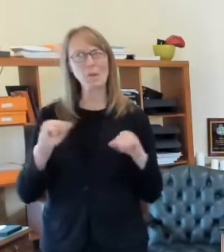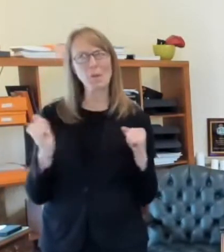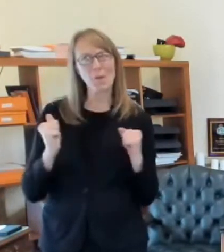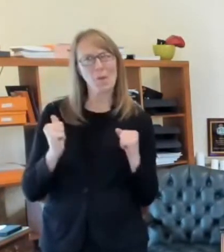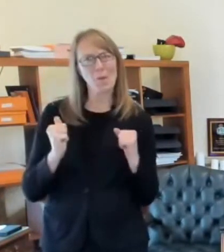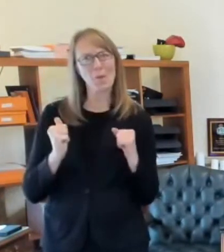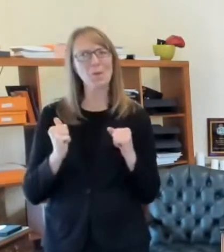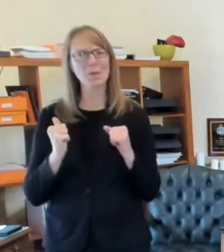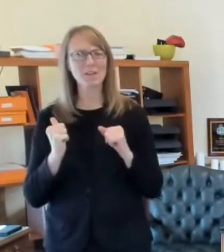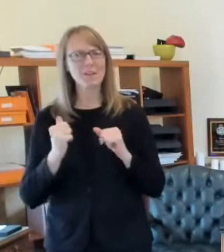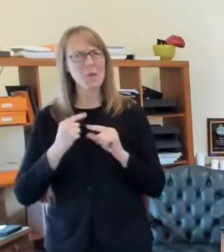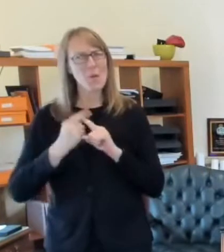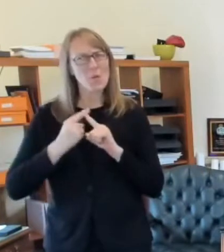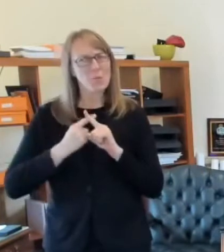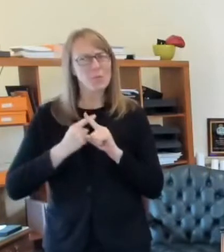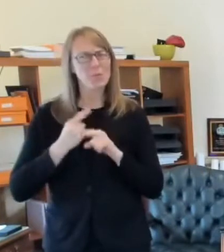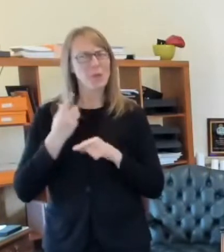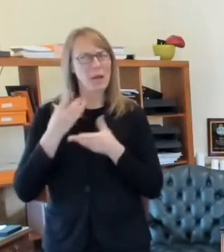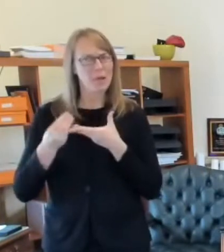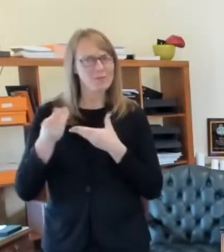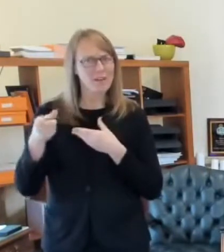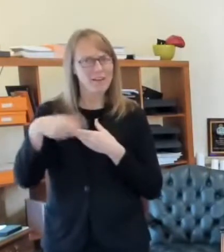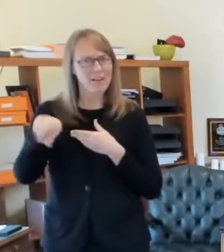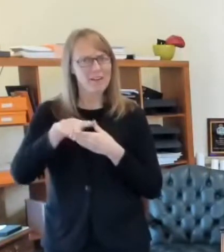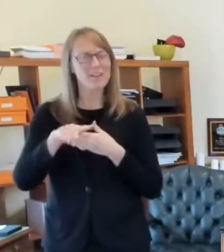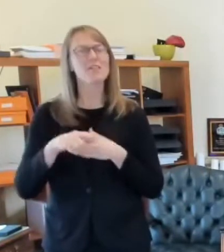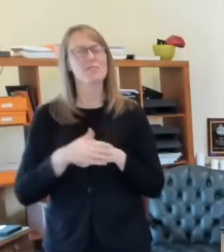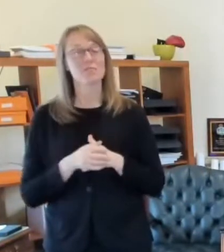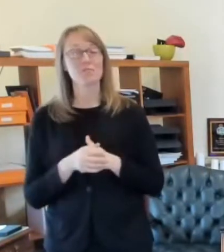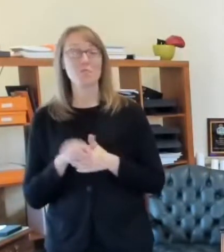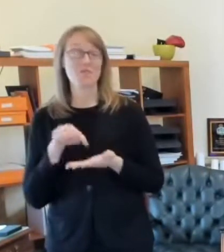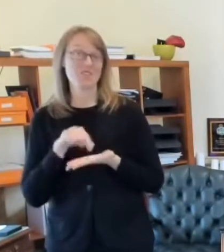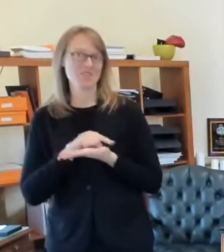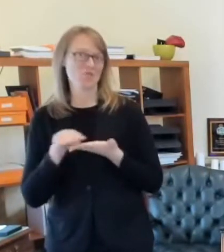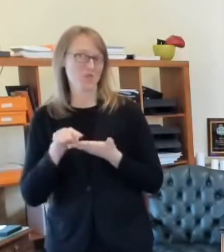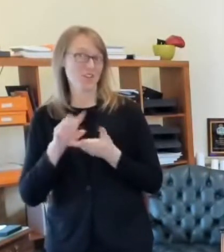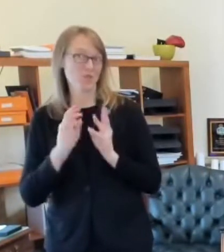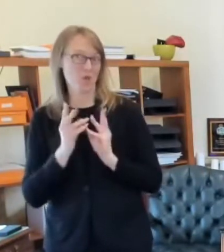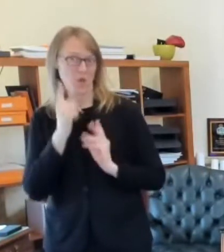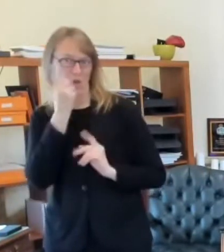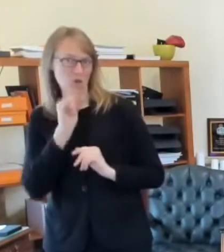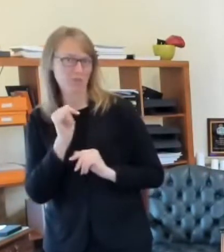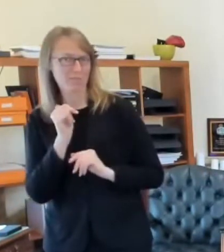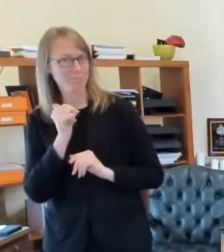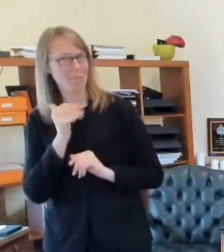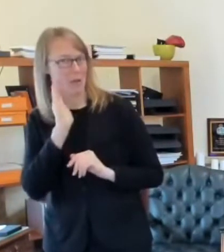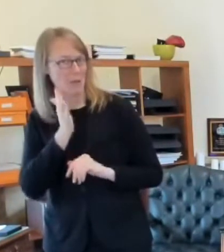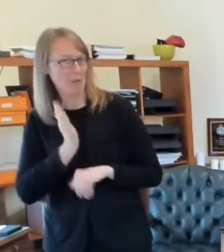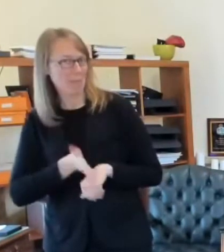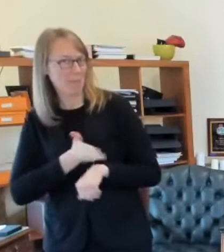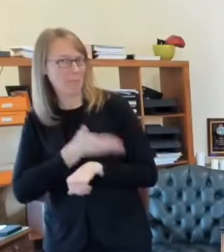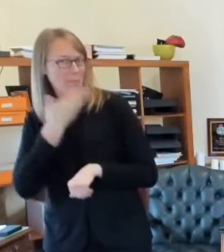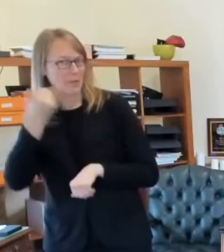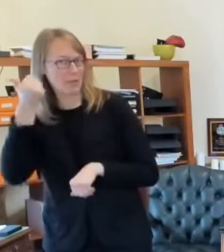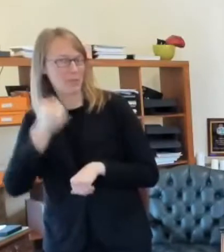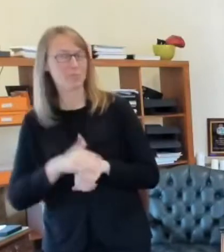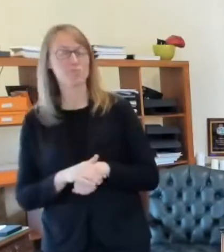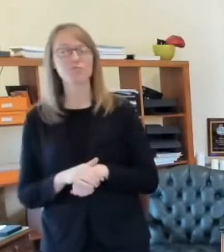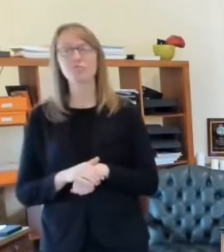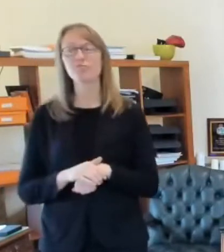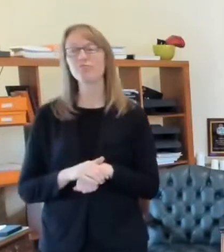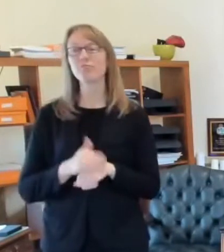Forecast for the rest of the week, that was a lot better. So I got a couple of things to talk with you about today. Of course, we're going to talk about